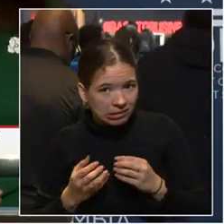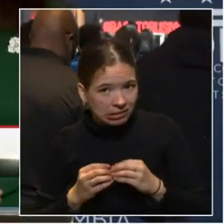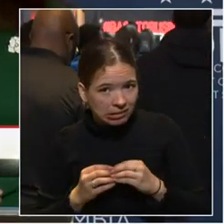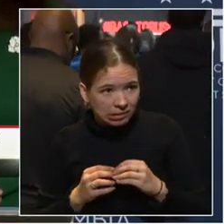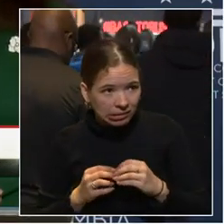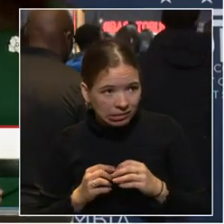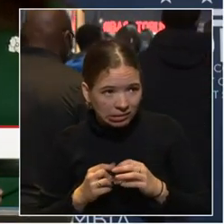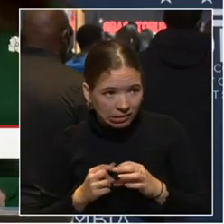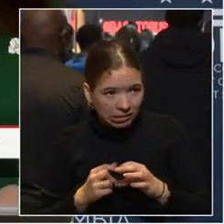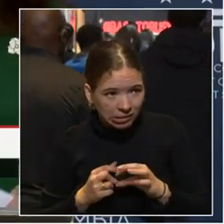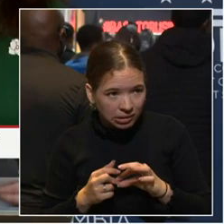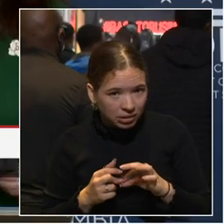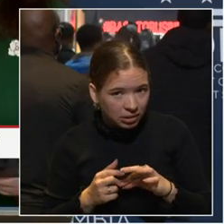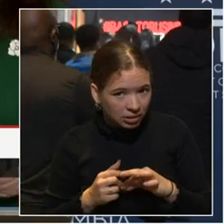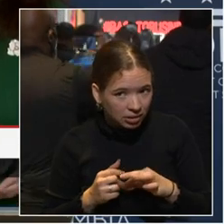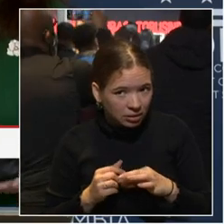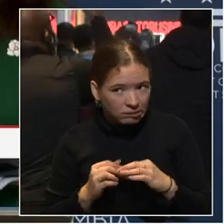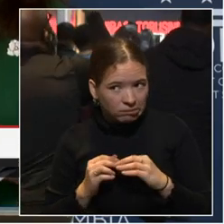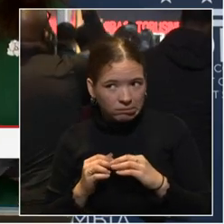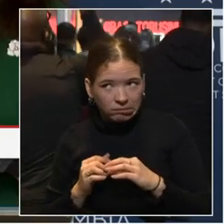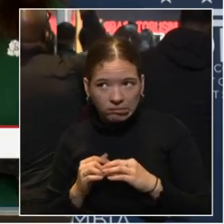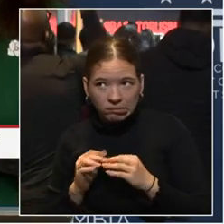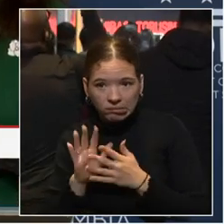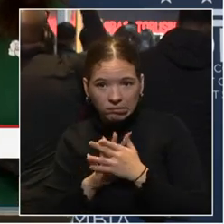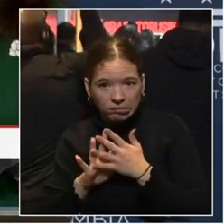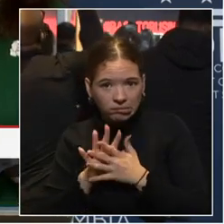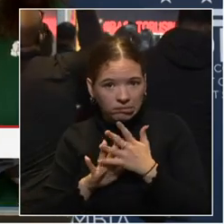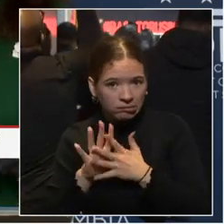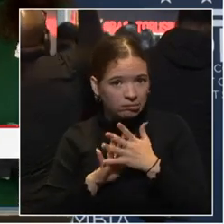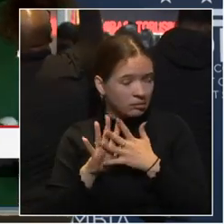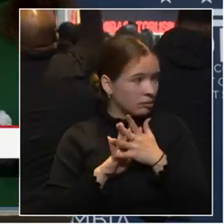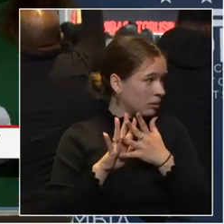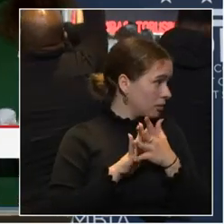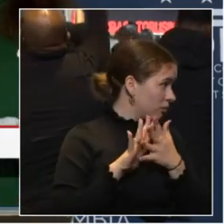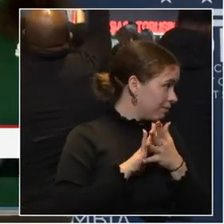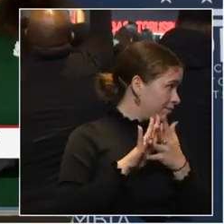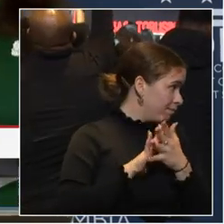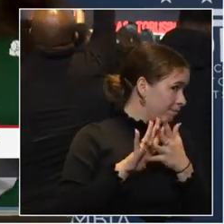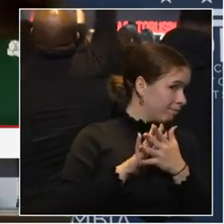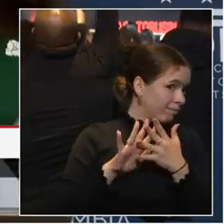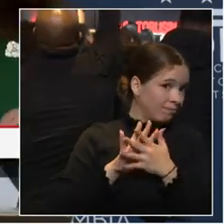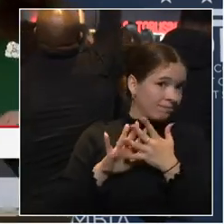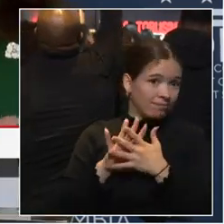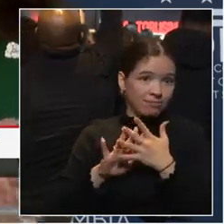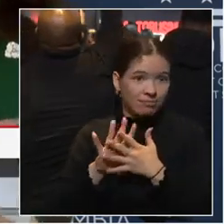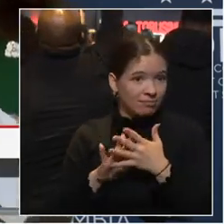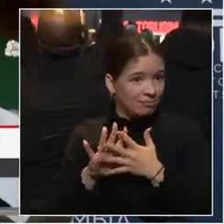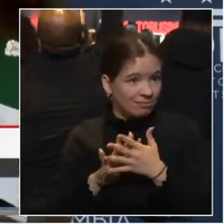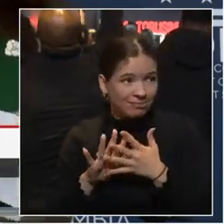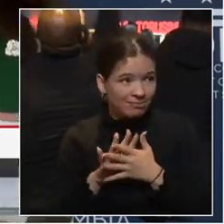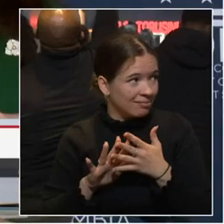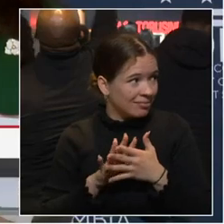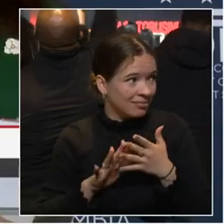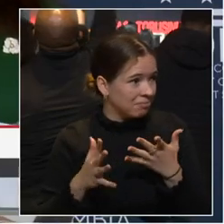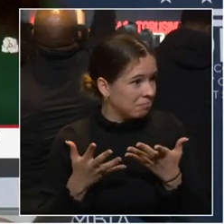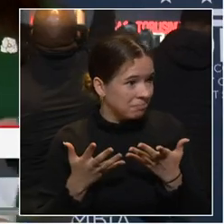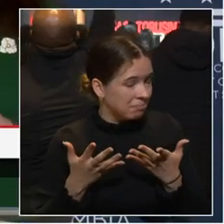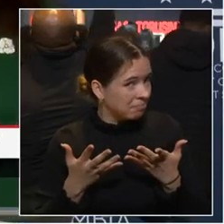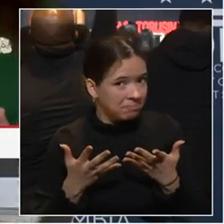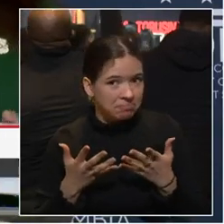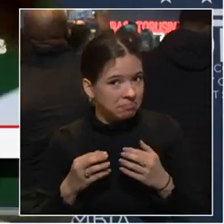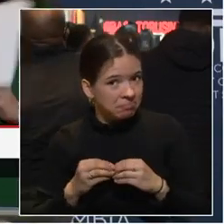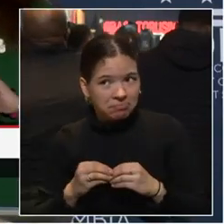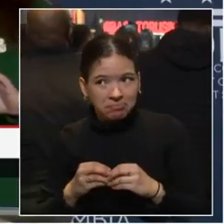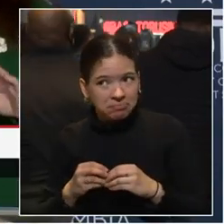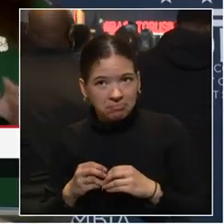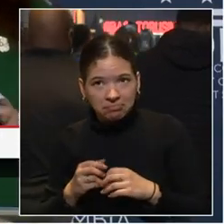salary raise for DC youth employment workers. Has there been any consideration in going that route during budget season, bringing the salary